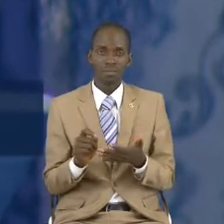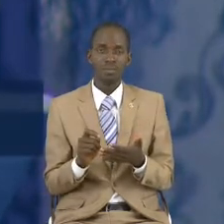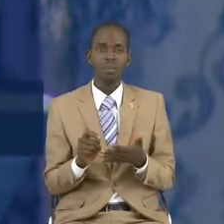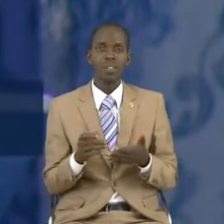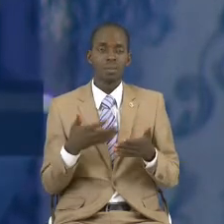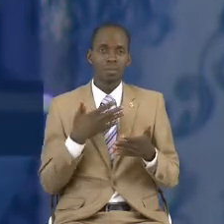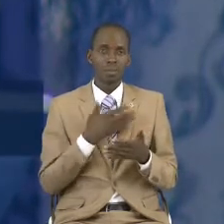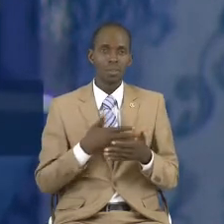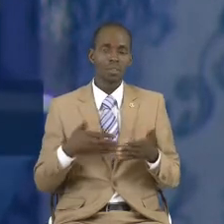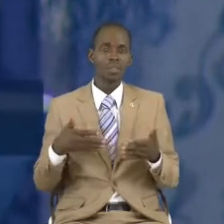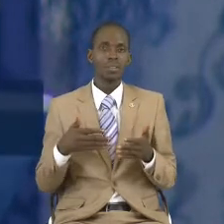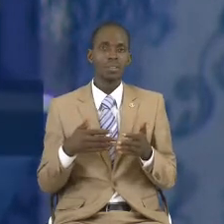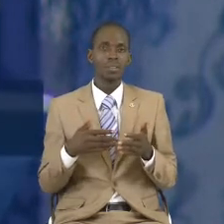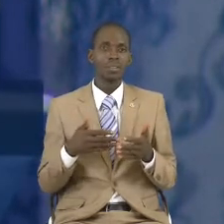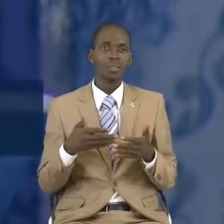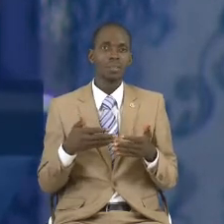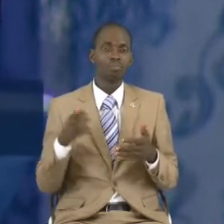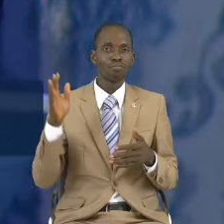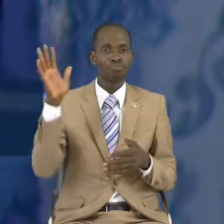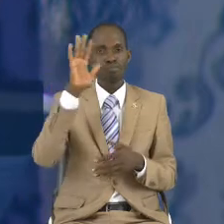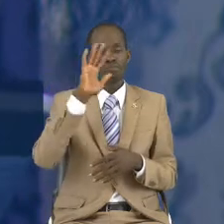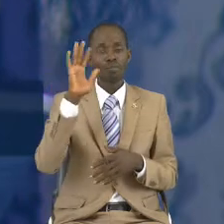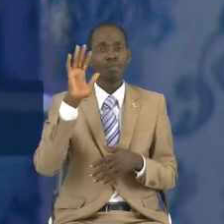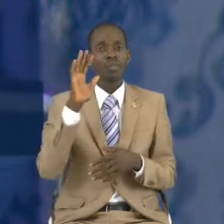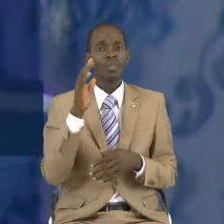and on my right hand side